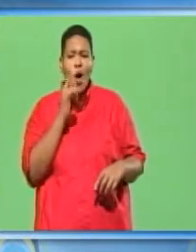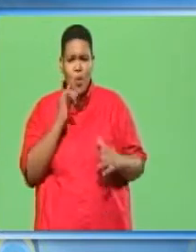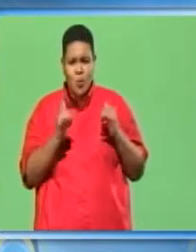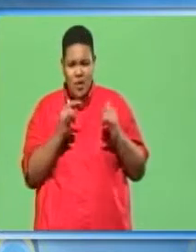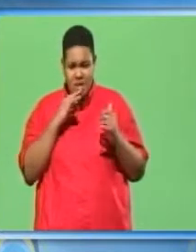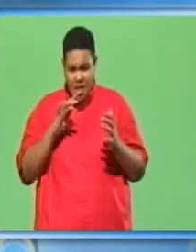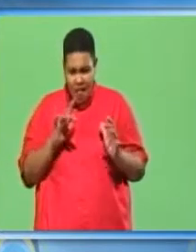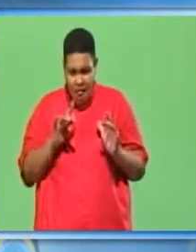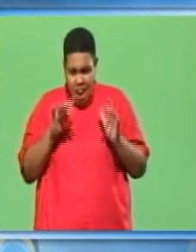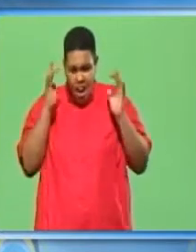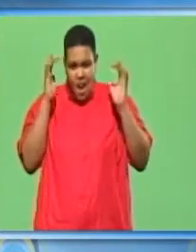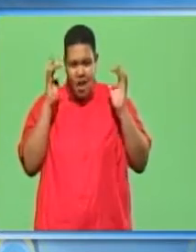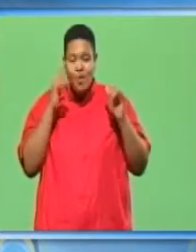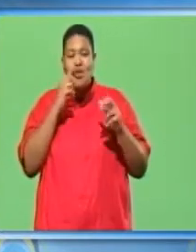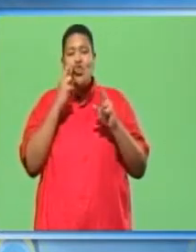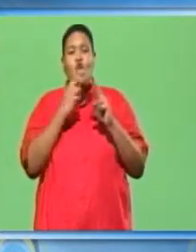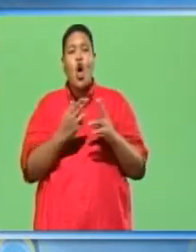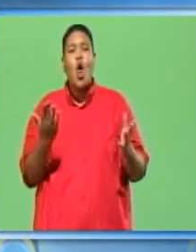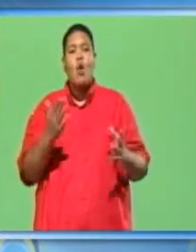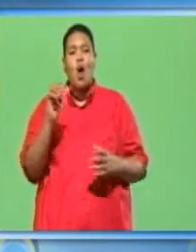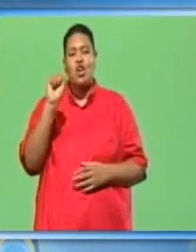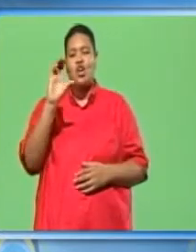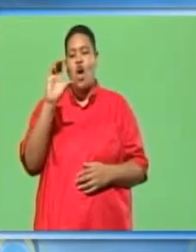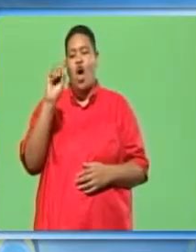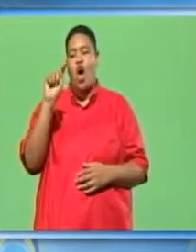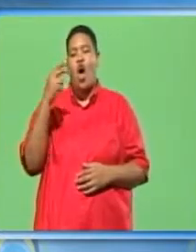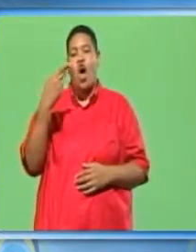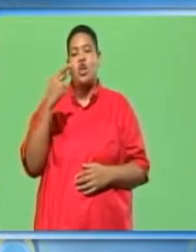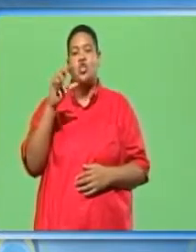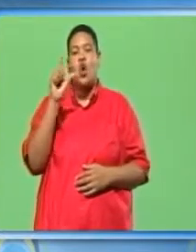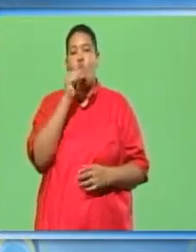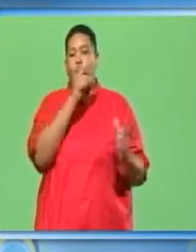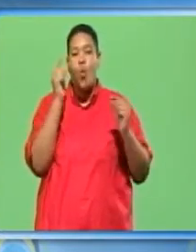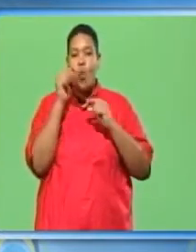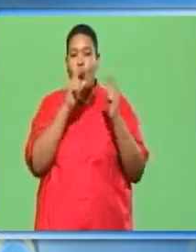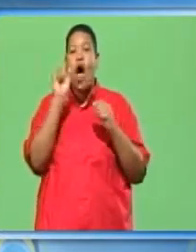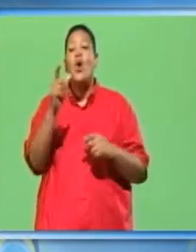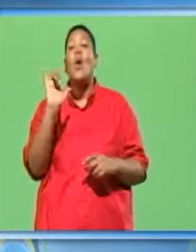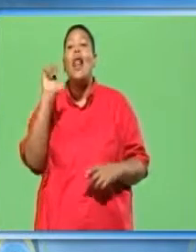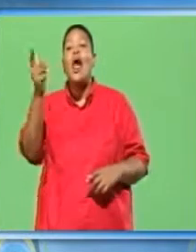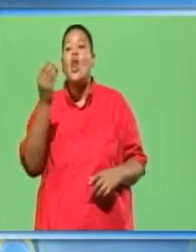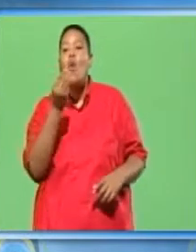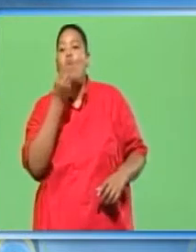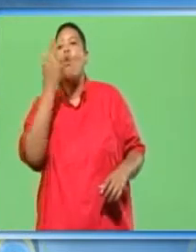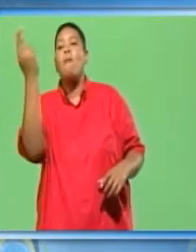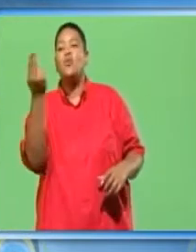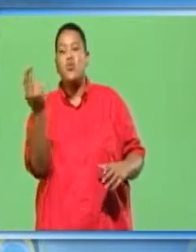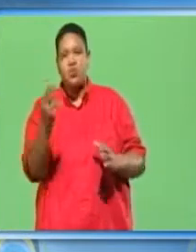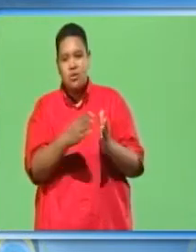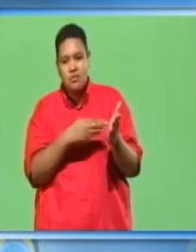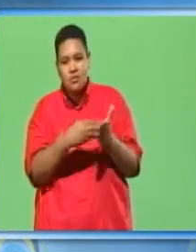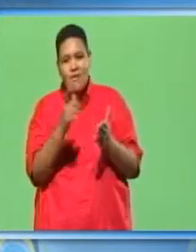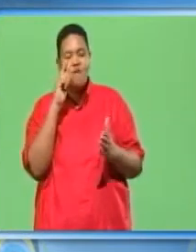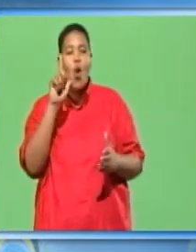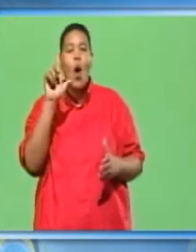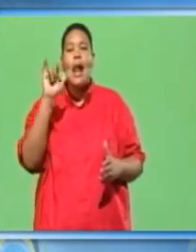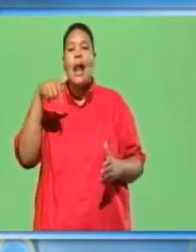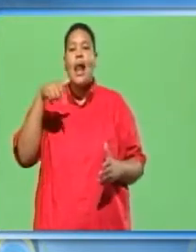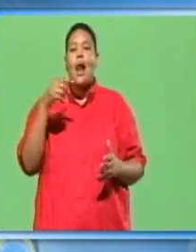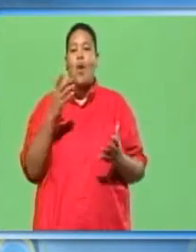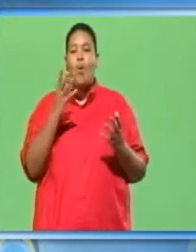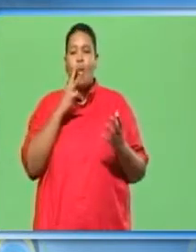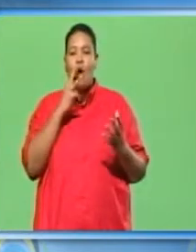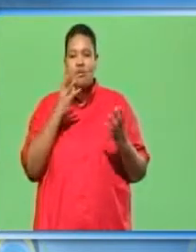solidified. This was called Scotch glue, and it could be warmed up later and used as liquid glue.